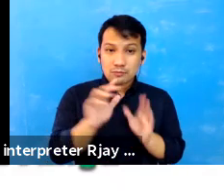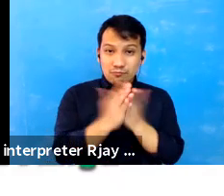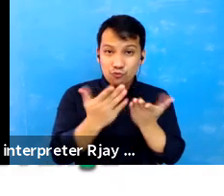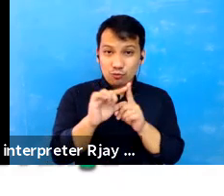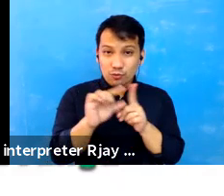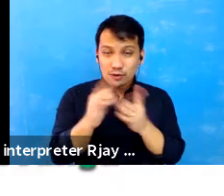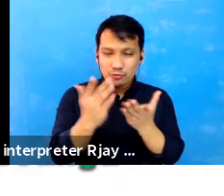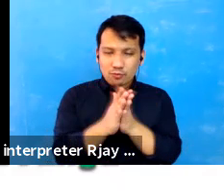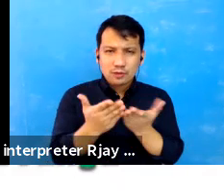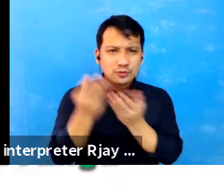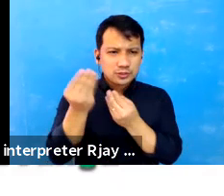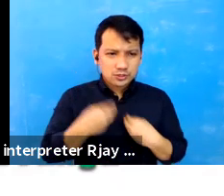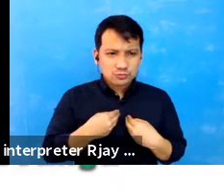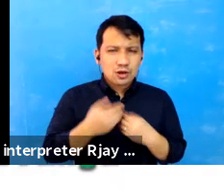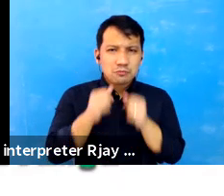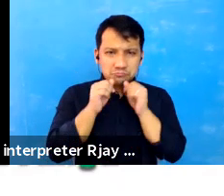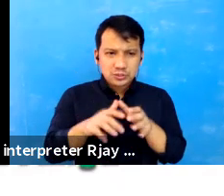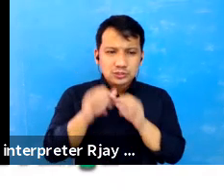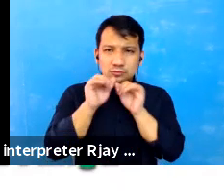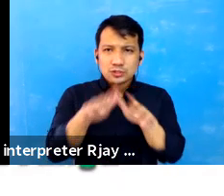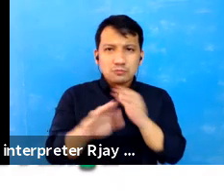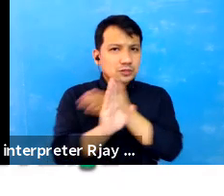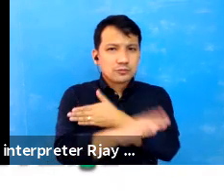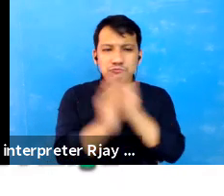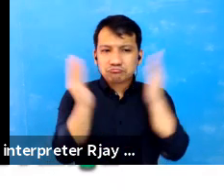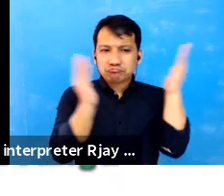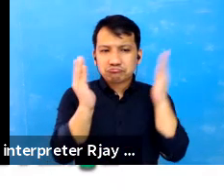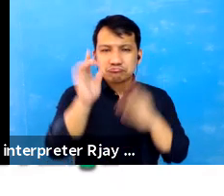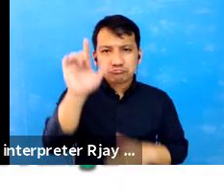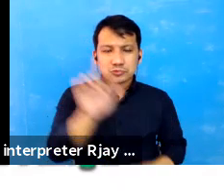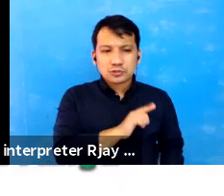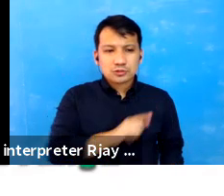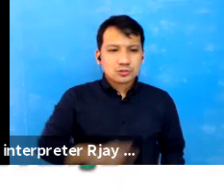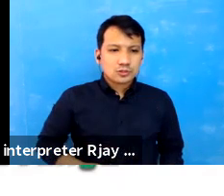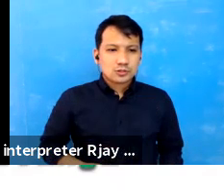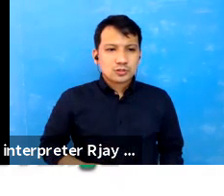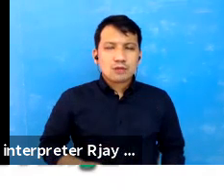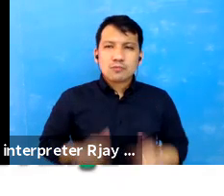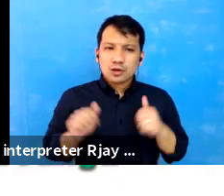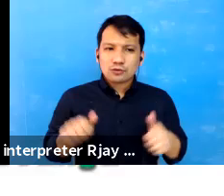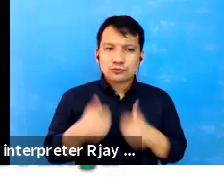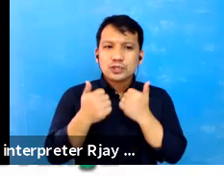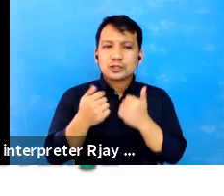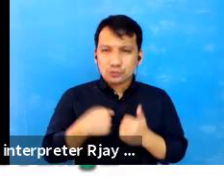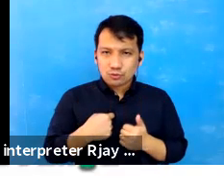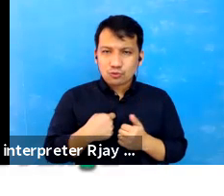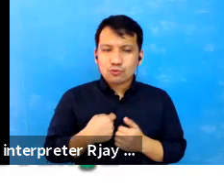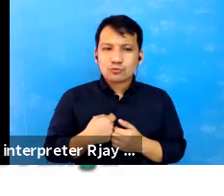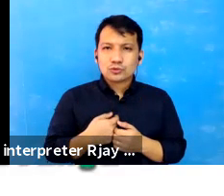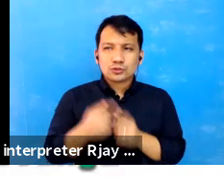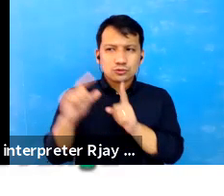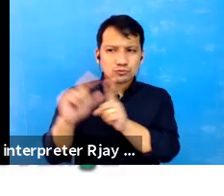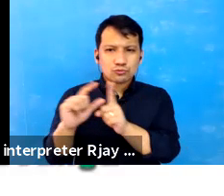but you do not in return serving the Lord. That's why I was challenged with that word of